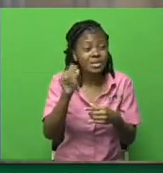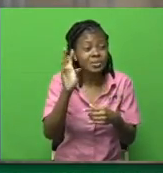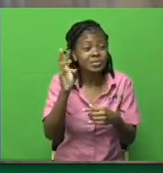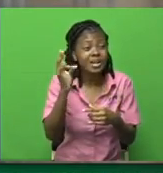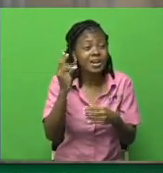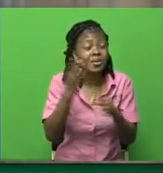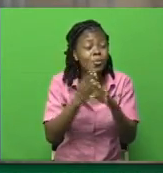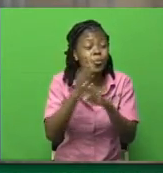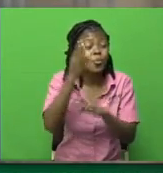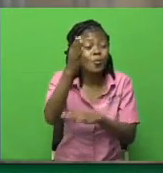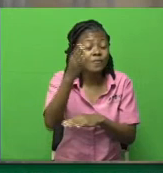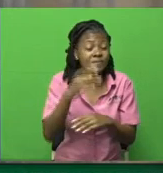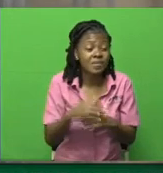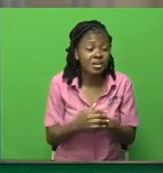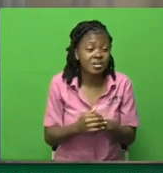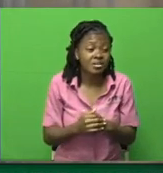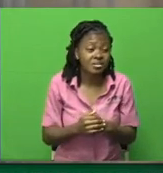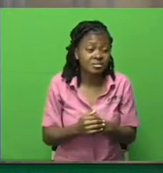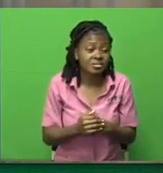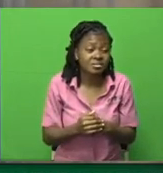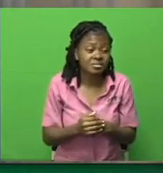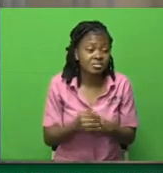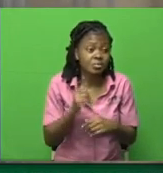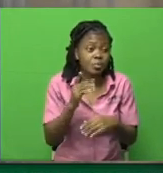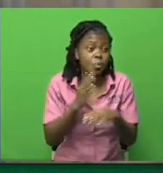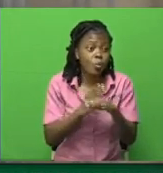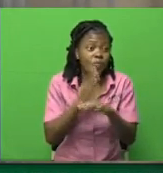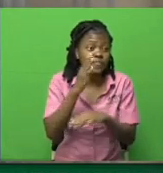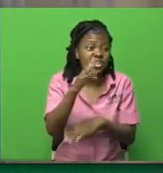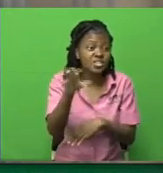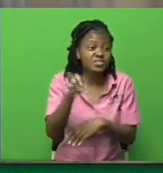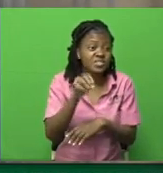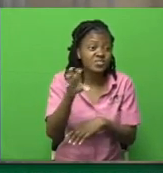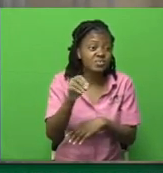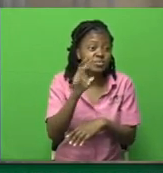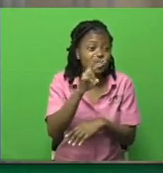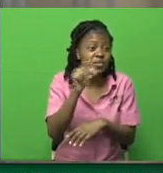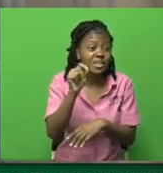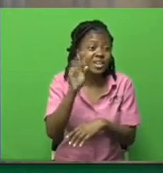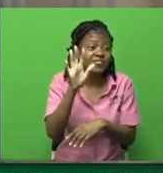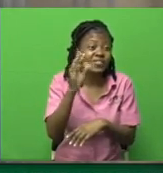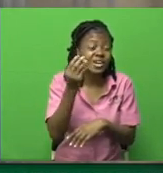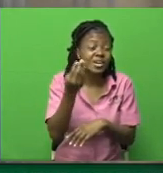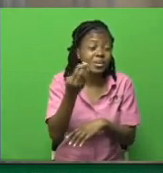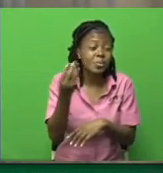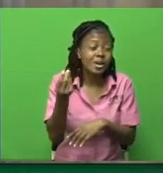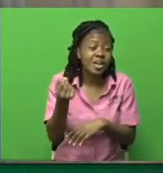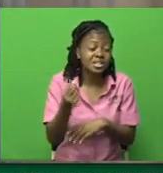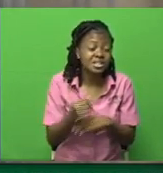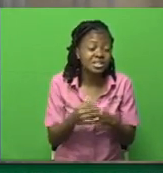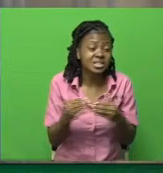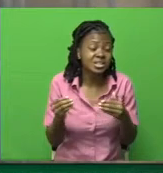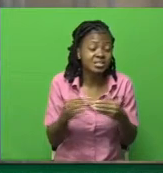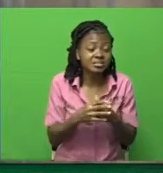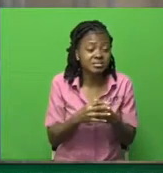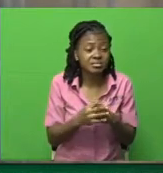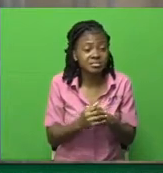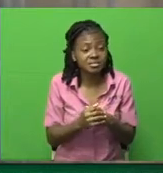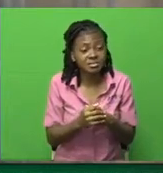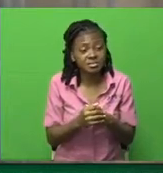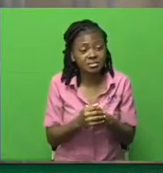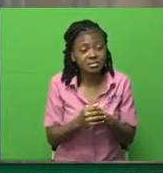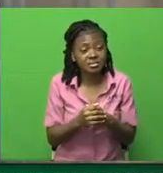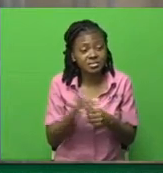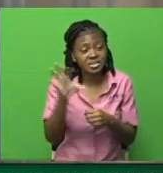dollars they have overdrawn their account by 22.5 billion dollars and have little to show